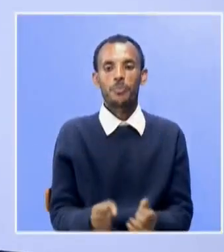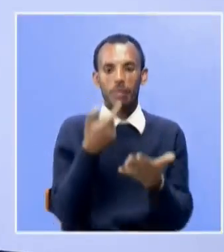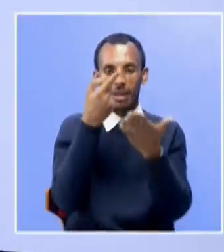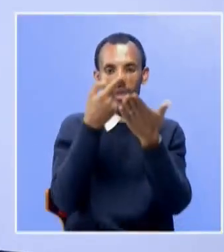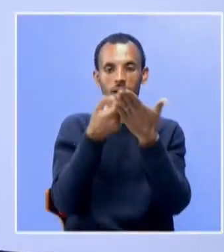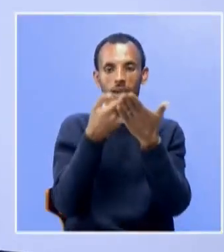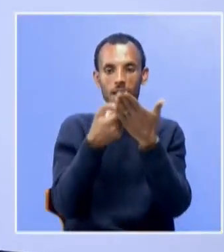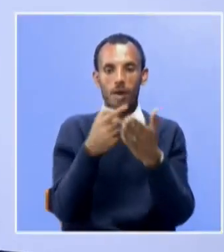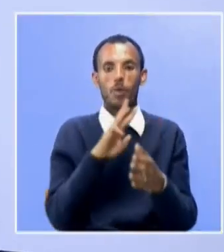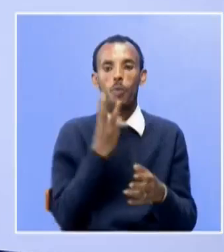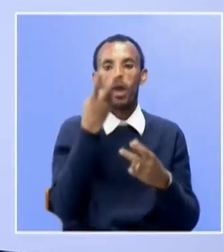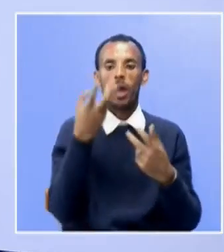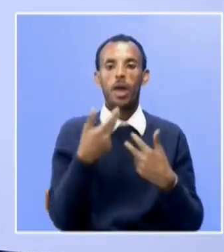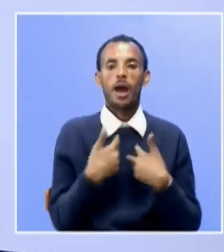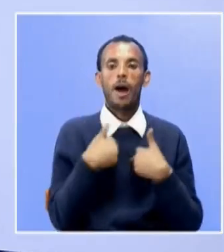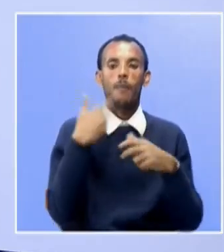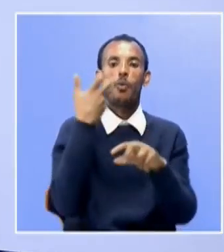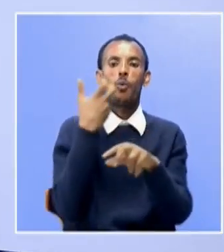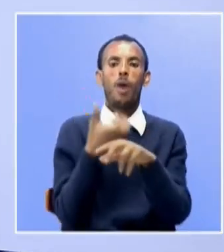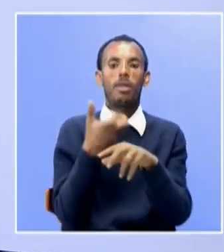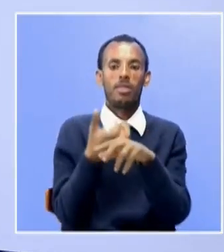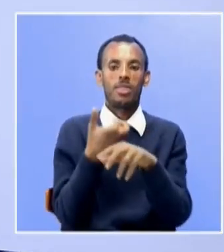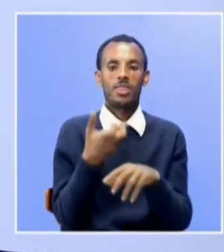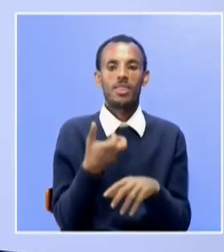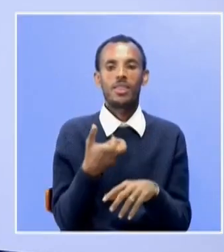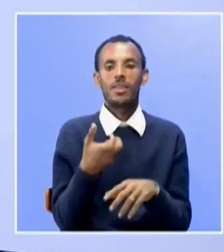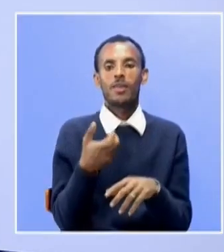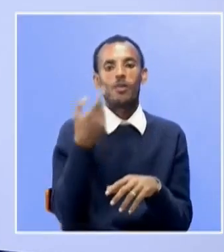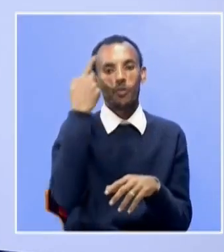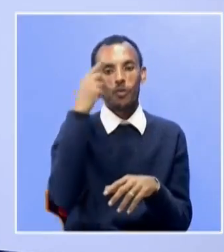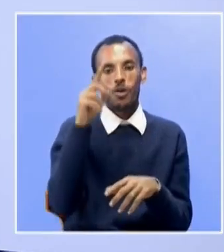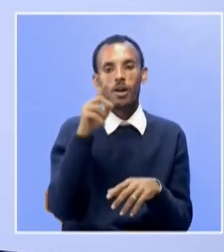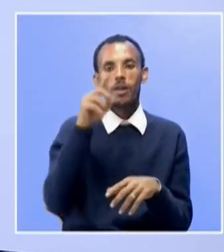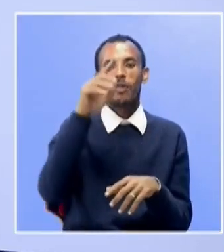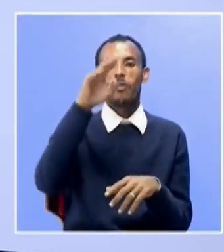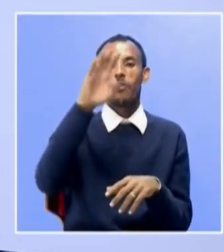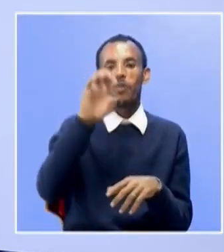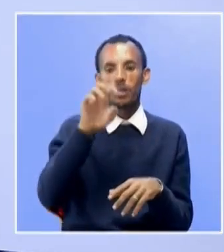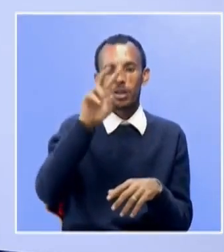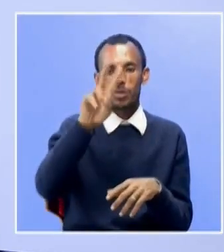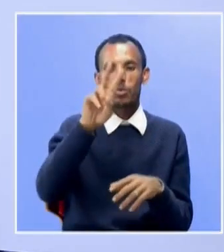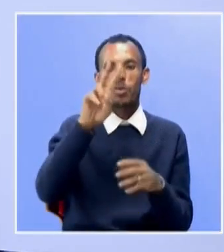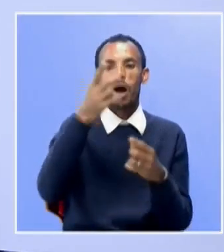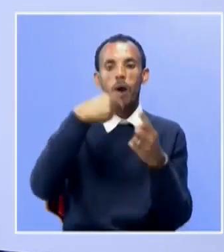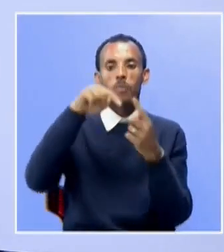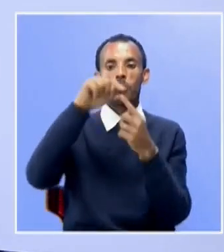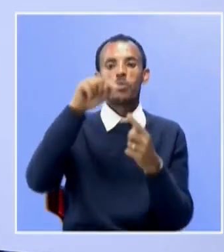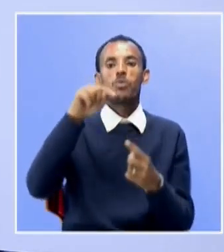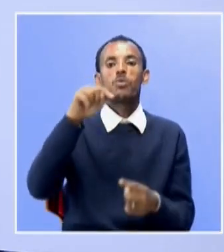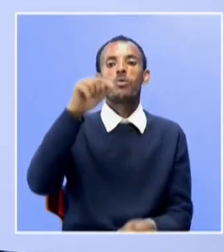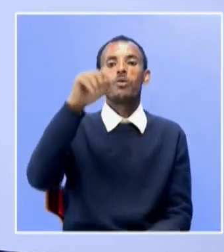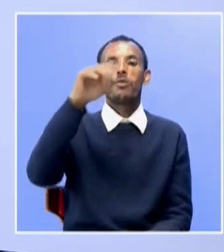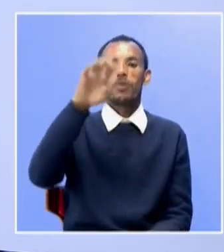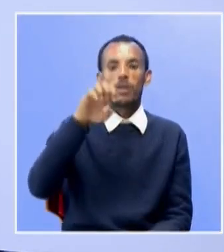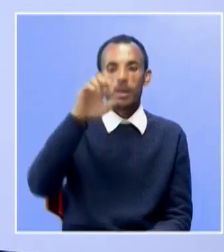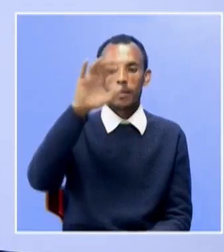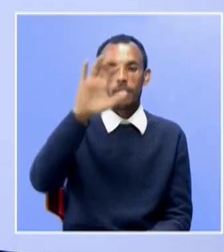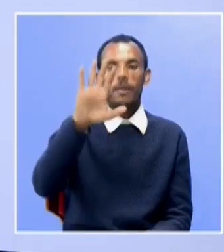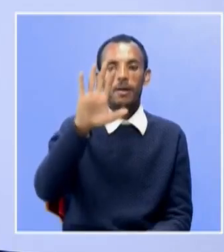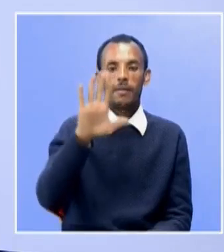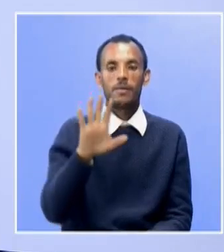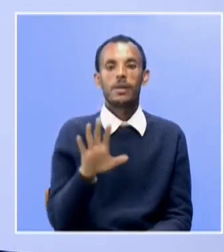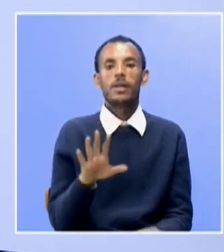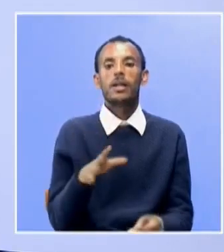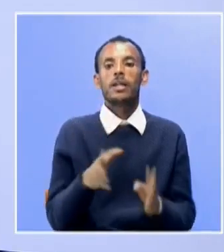here we have weights from 40 to 45. So let's just put these